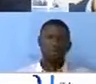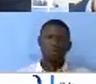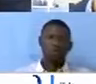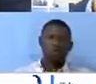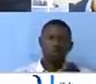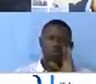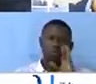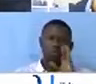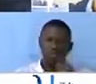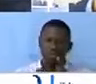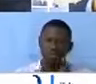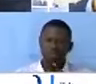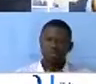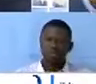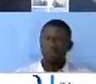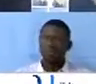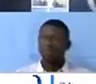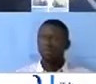recollection.